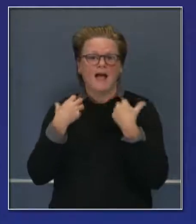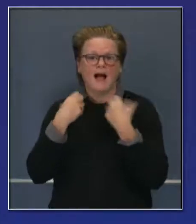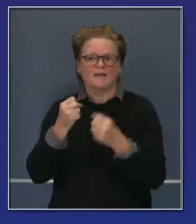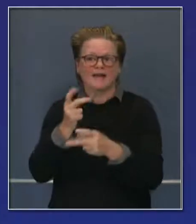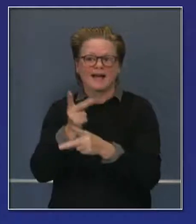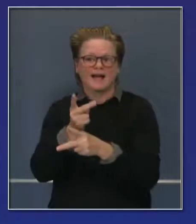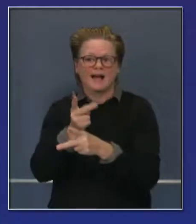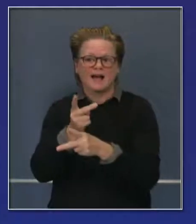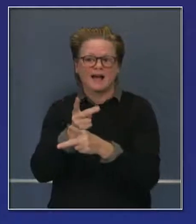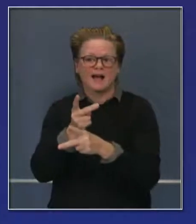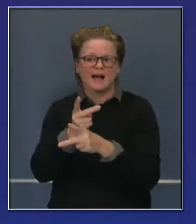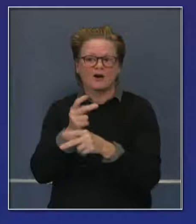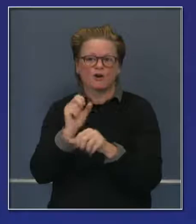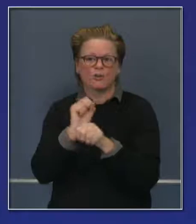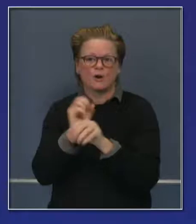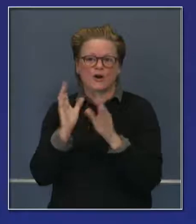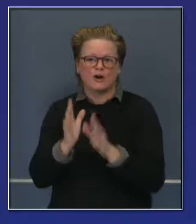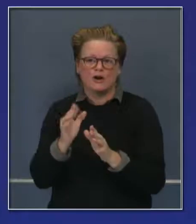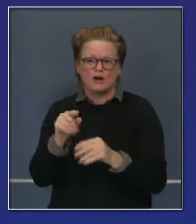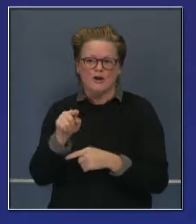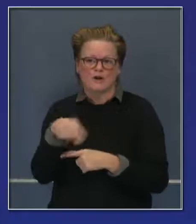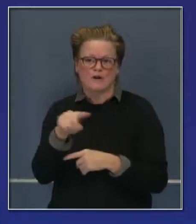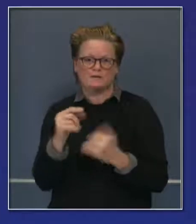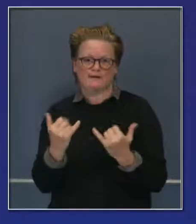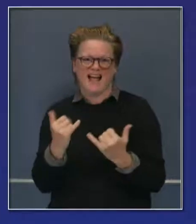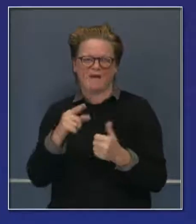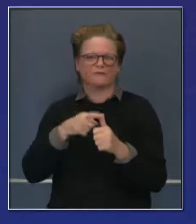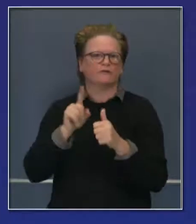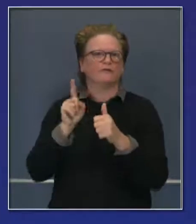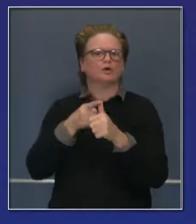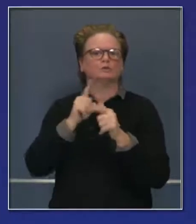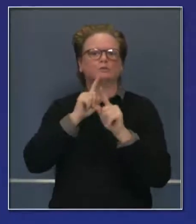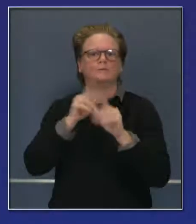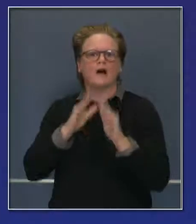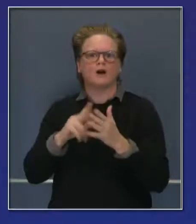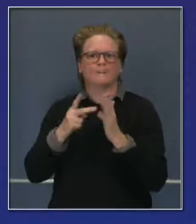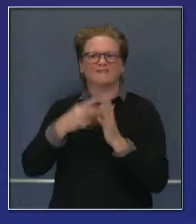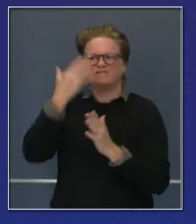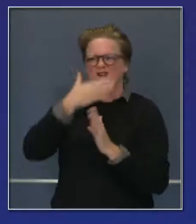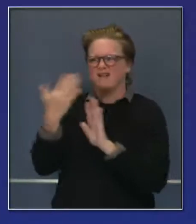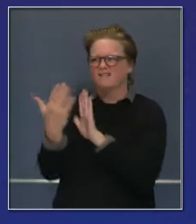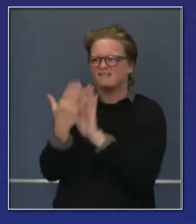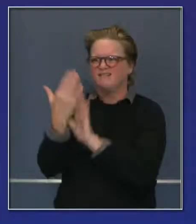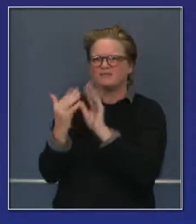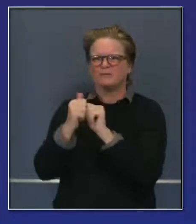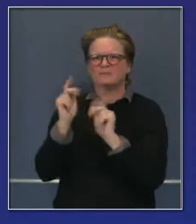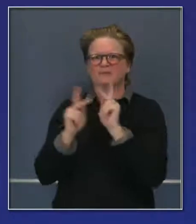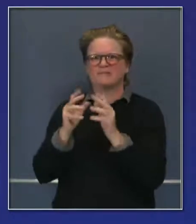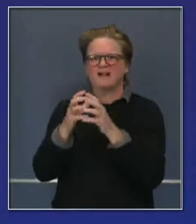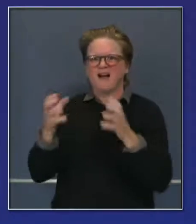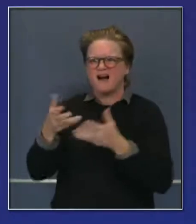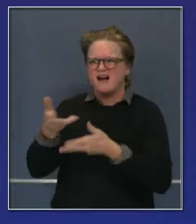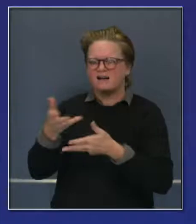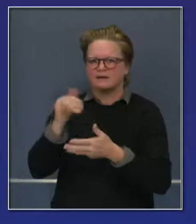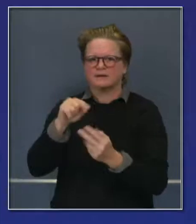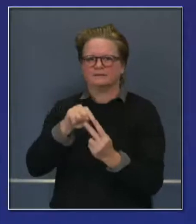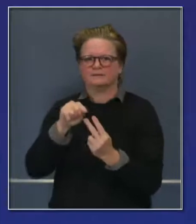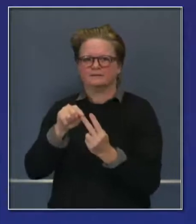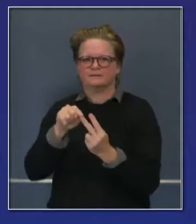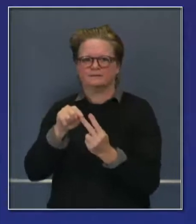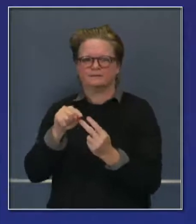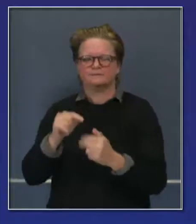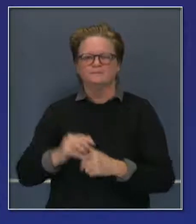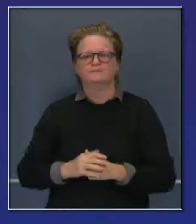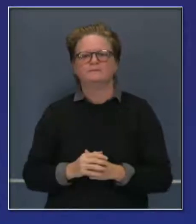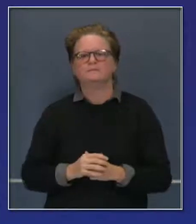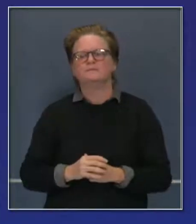2 million healthcare workers here in the state of California. So all of the vaccines that Pfizer just announced, just do